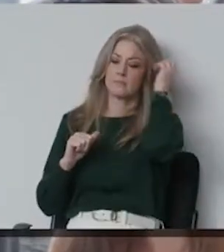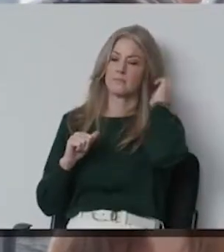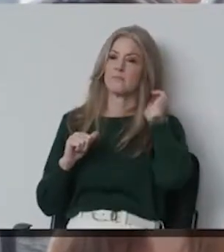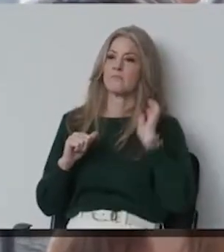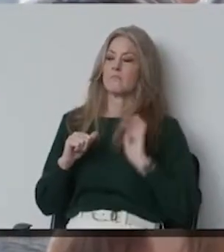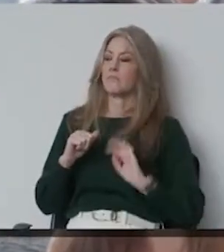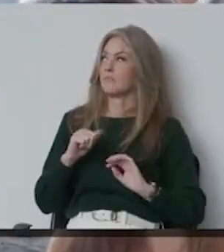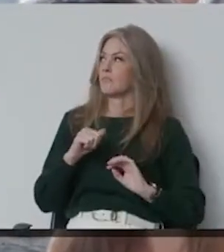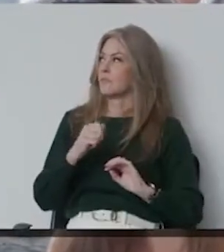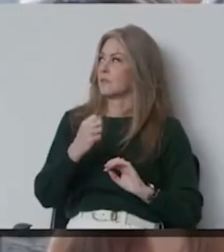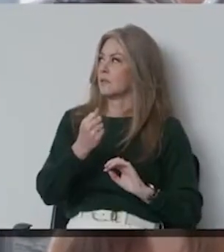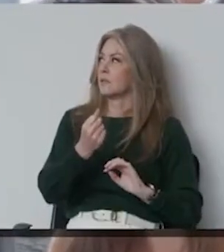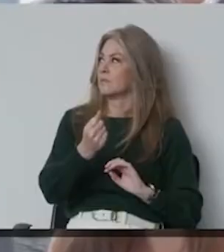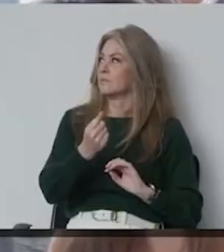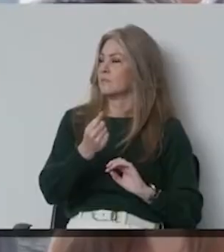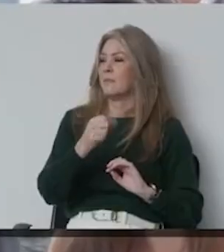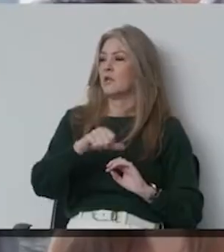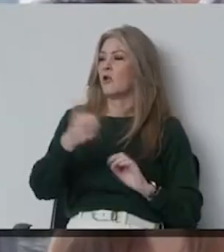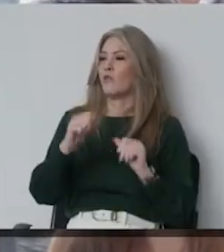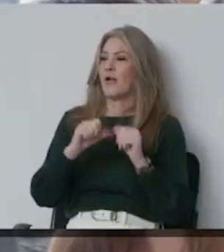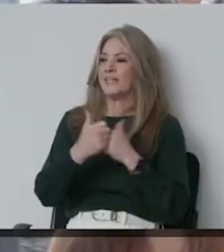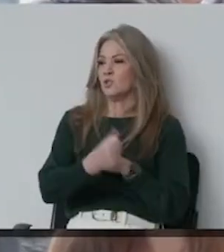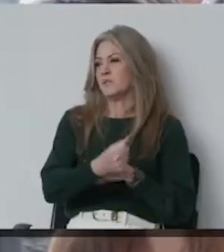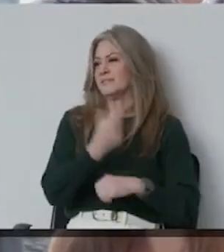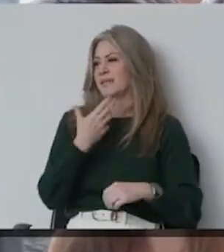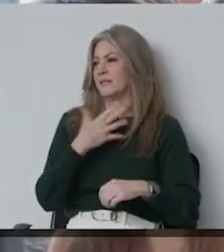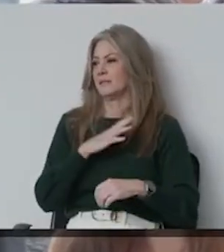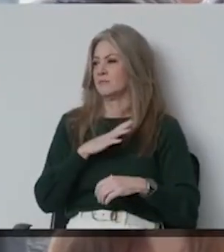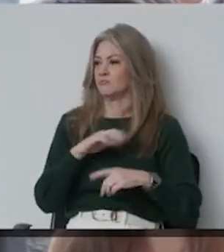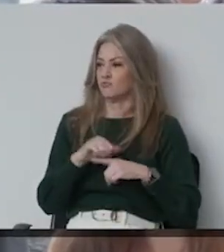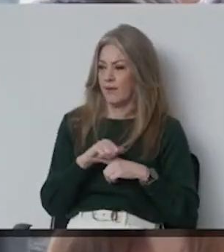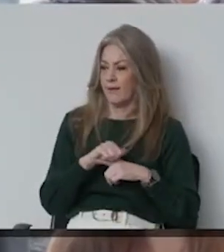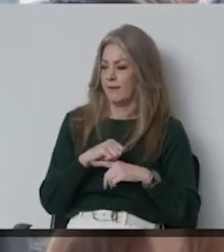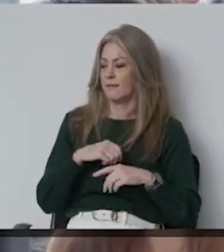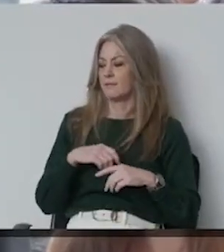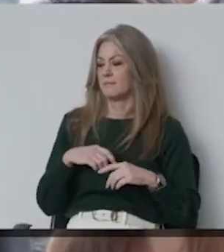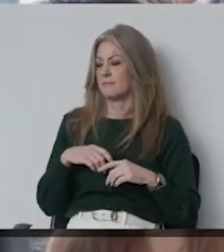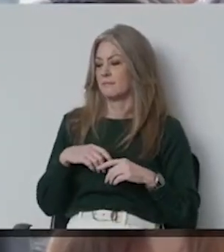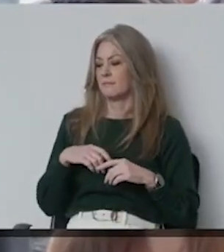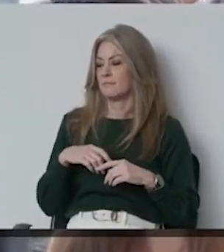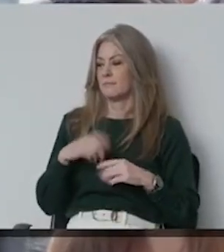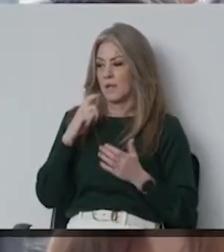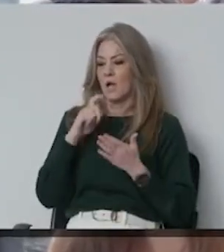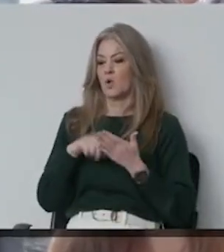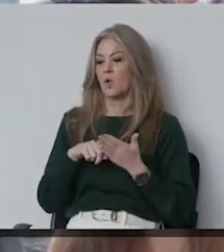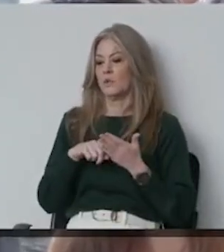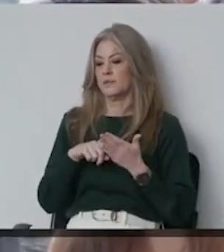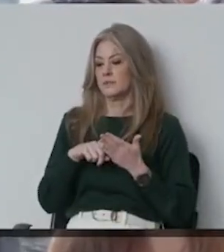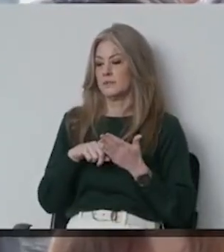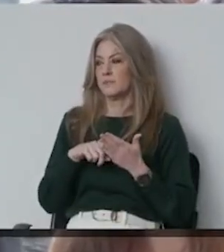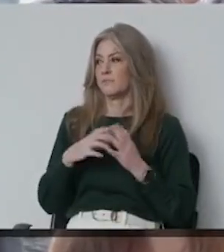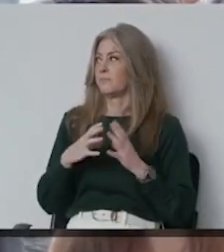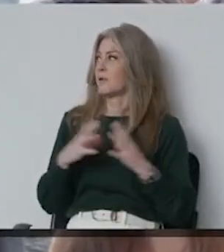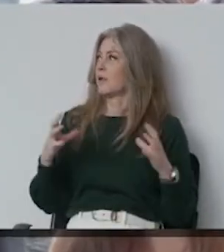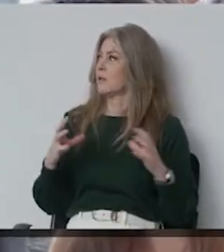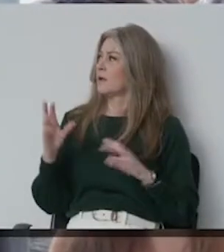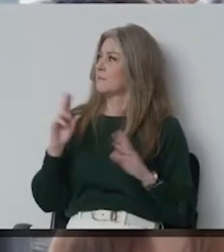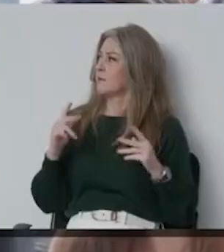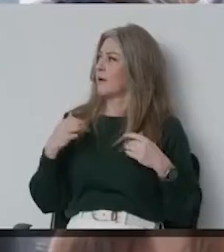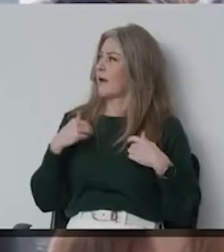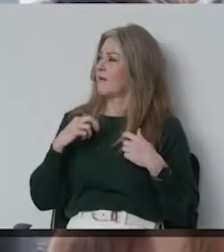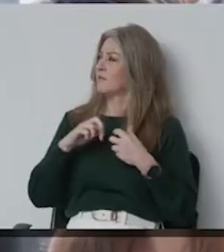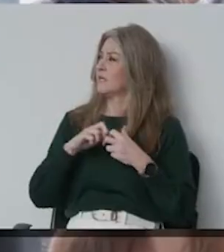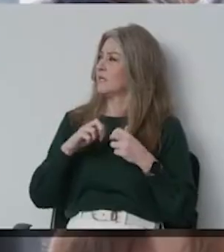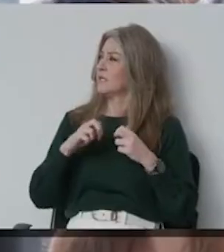to us from other agencies or so forth. I noticed that a lot of participants have an issue when